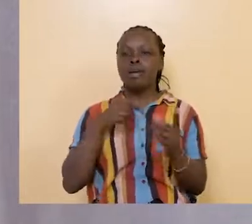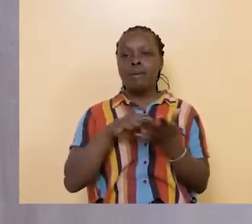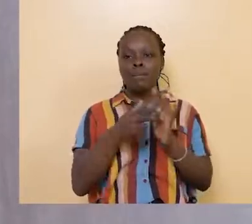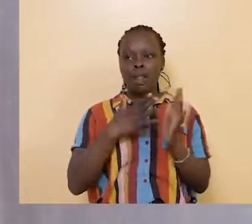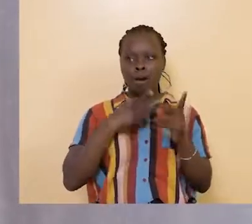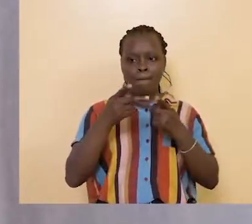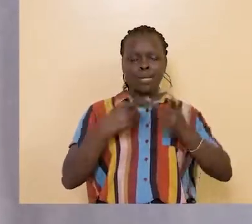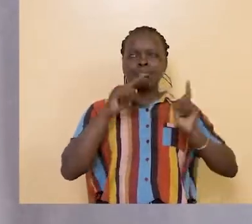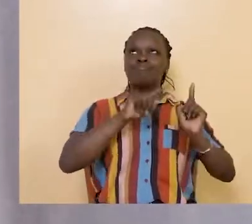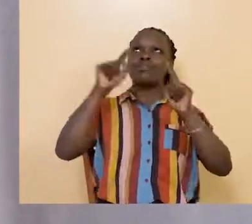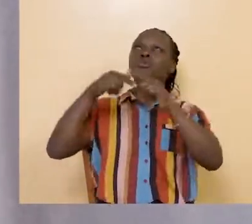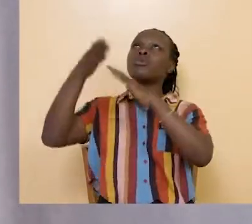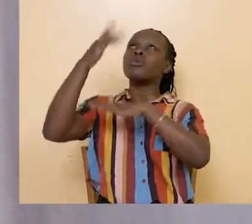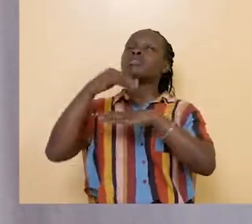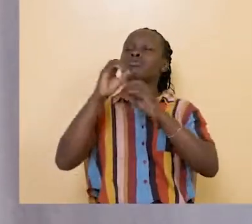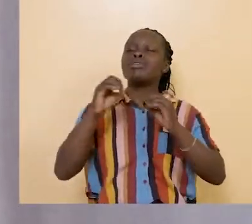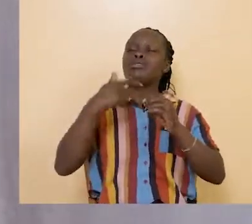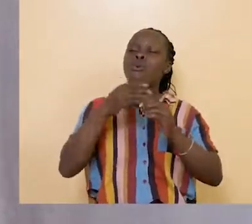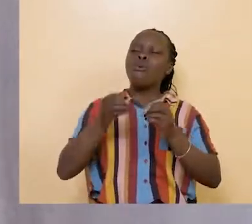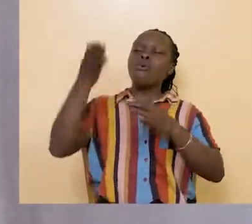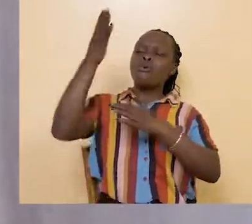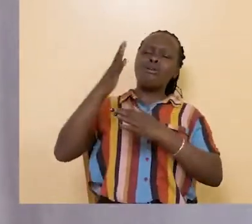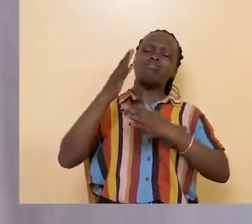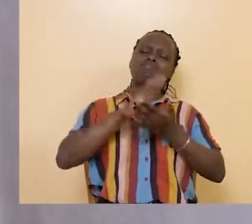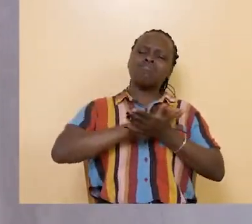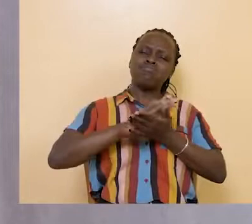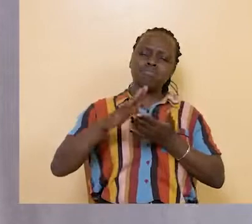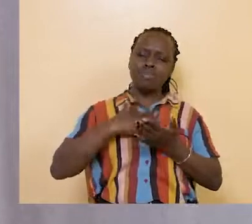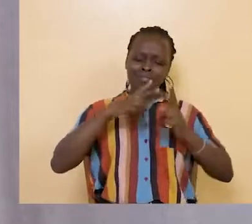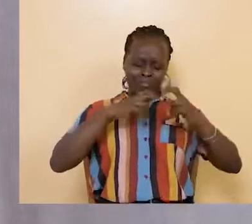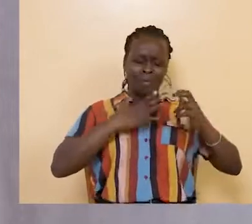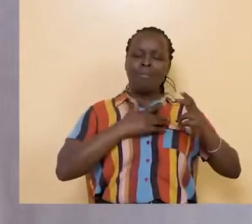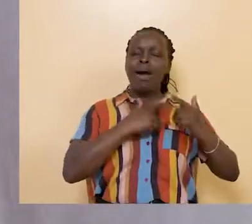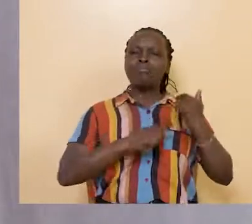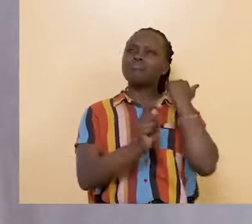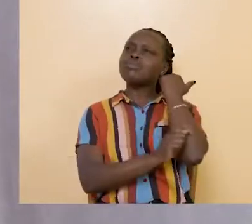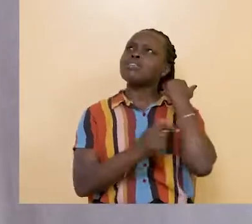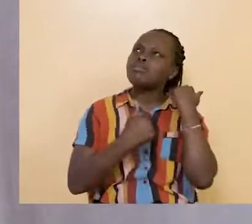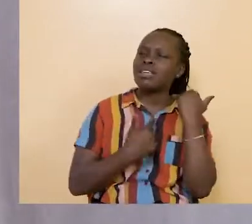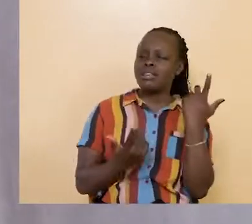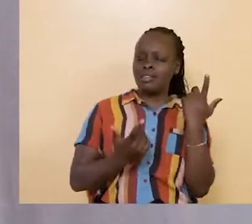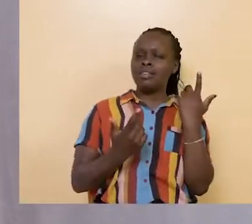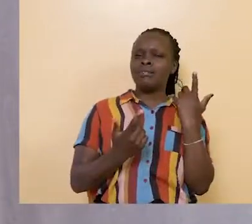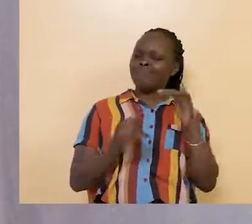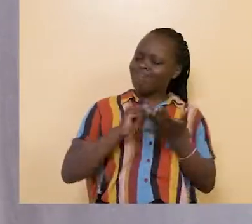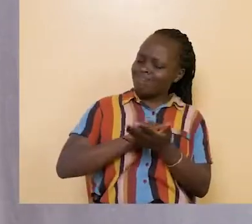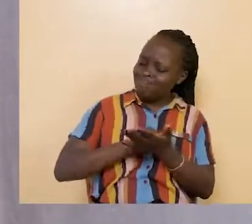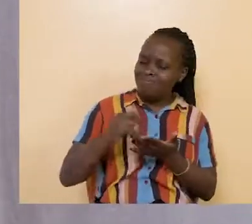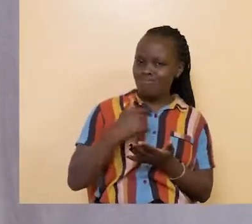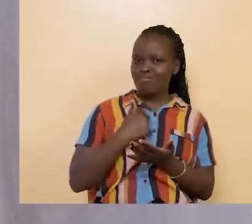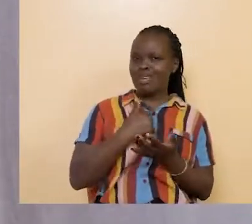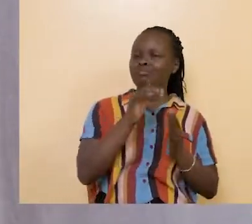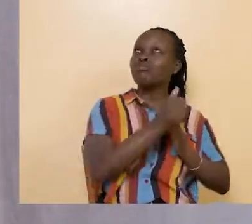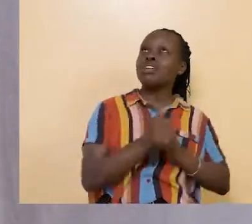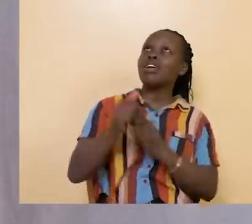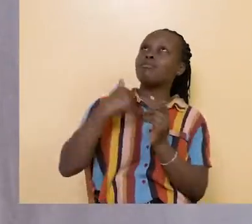come to God and say, Lord, cleanse me. Search me, Lord. Know my heart. Test me and cleanse me and lead me back